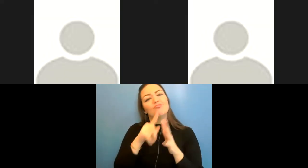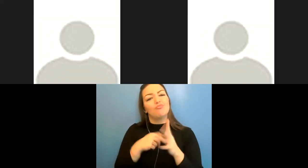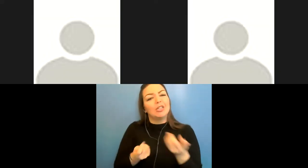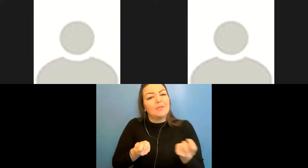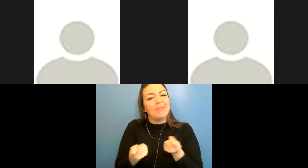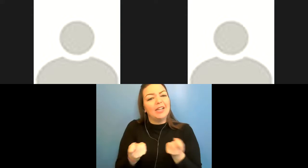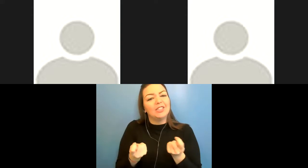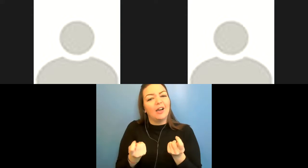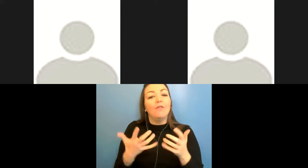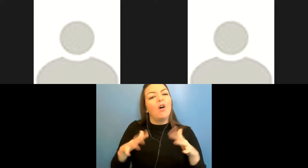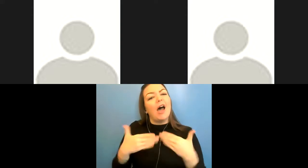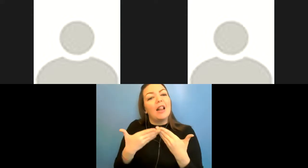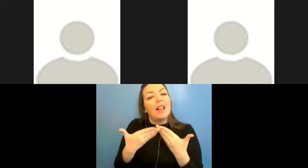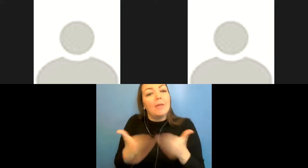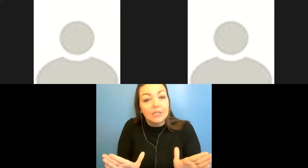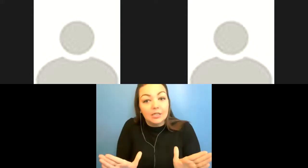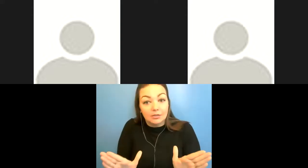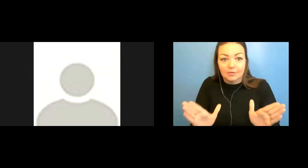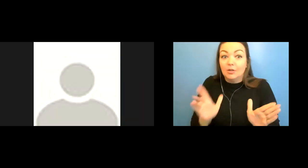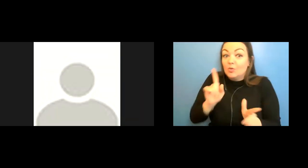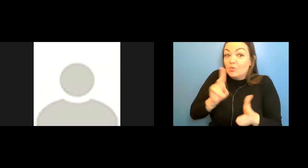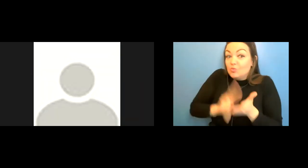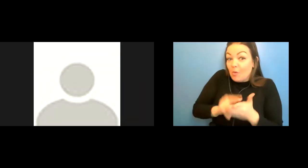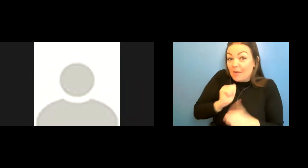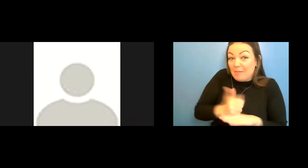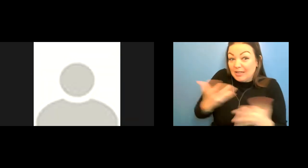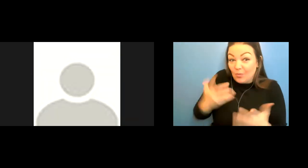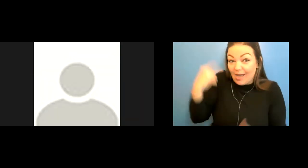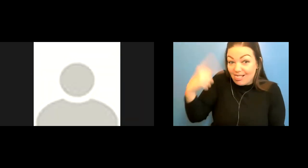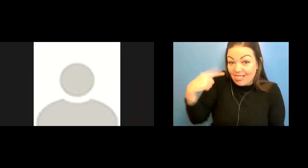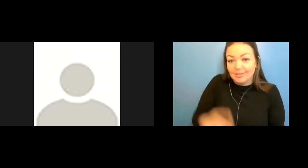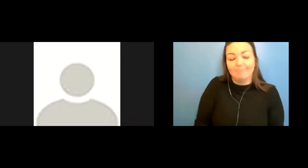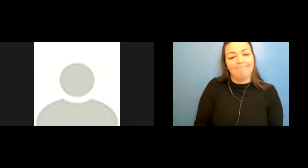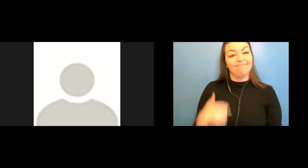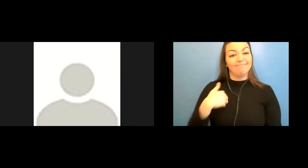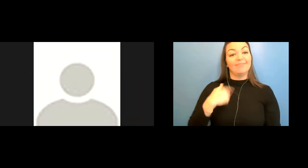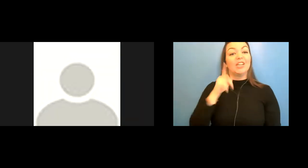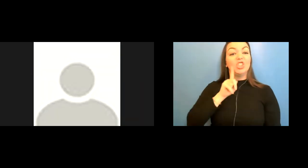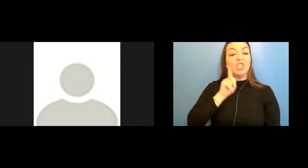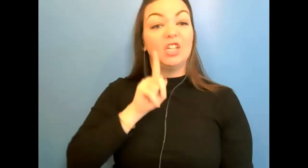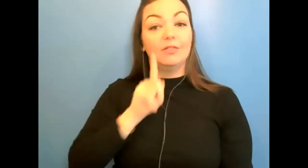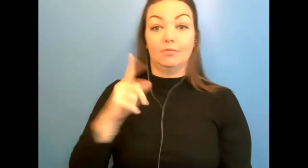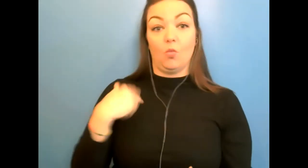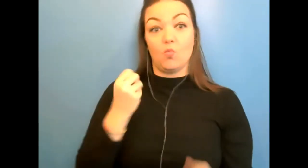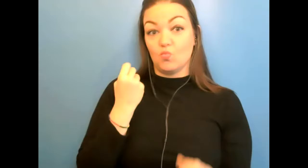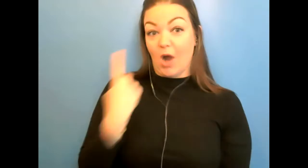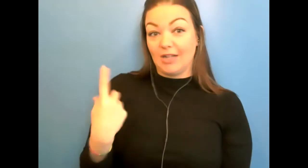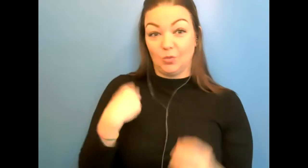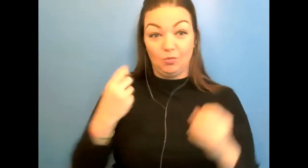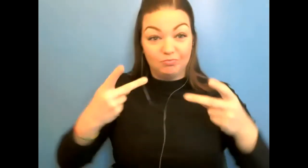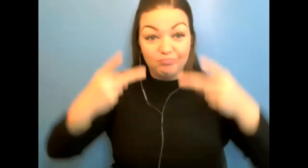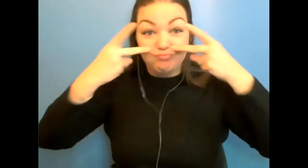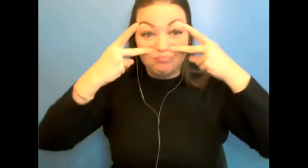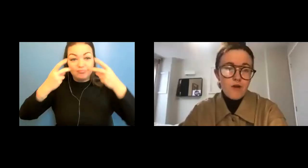world arts admin in London. My pronouns are she, her. I'm white, have brown hair, big glasses on, and today